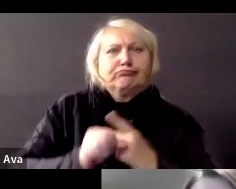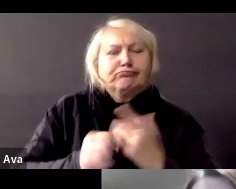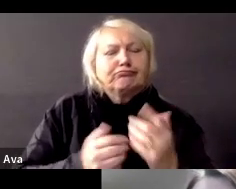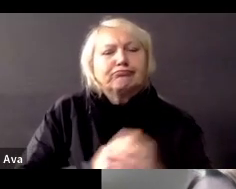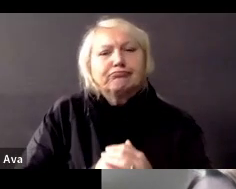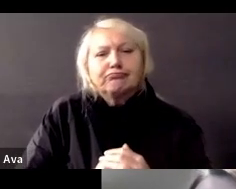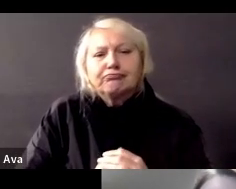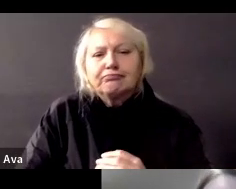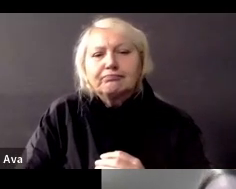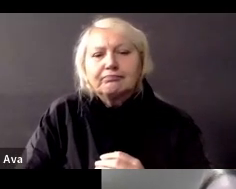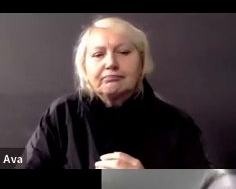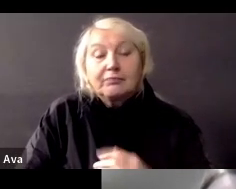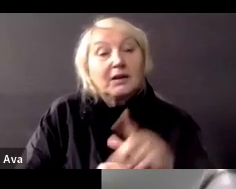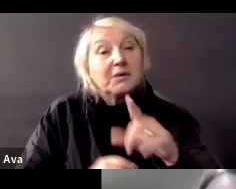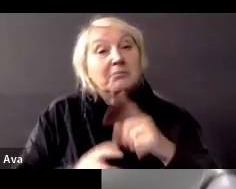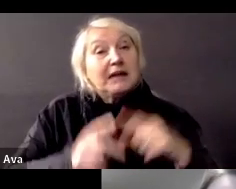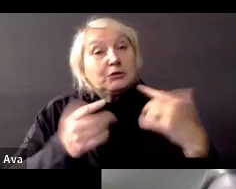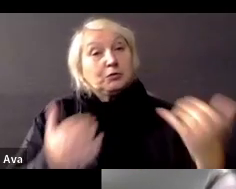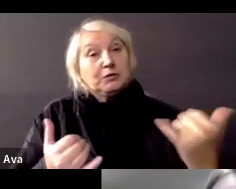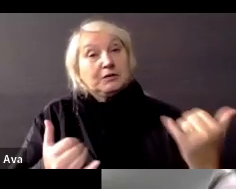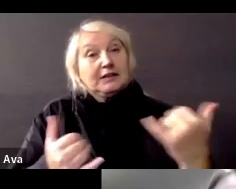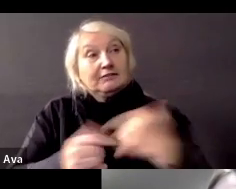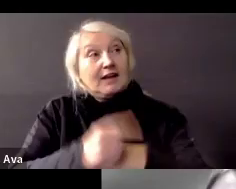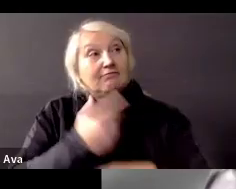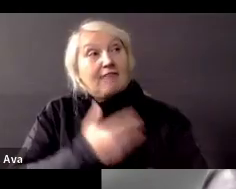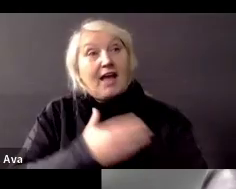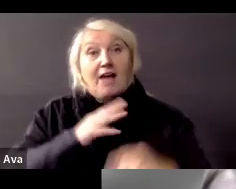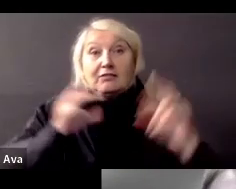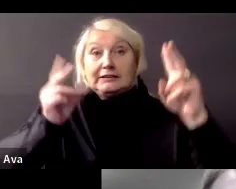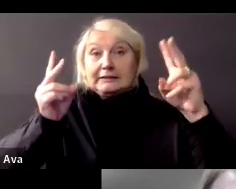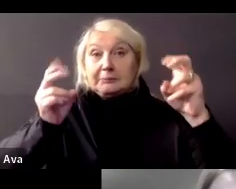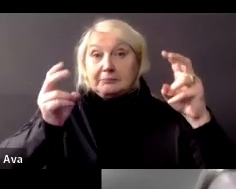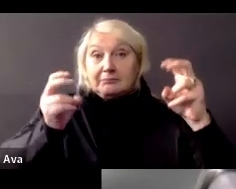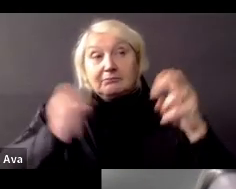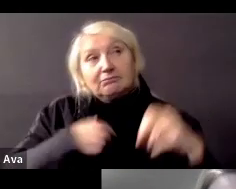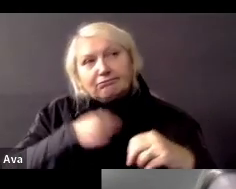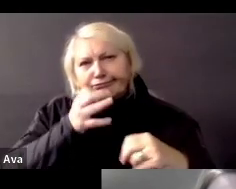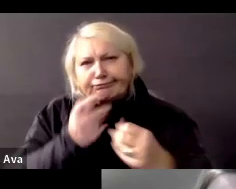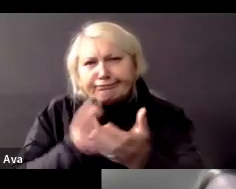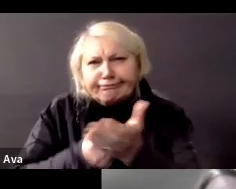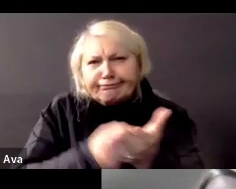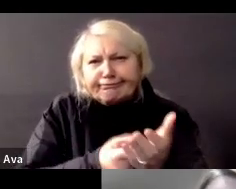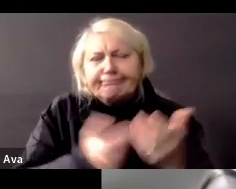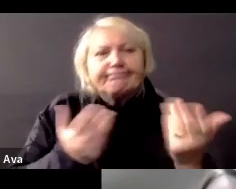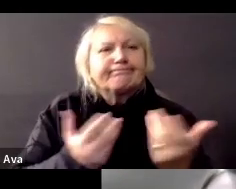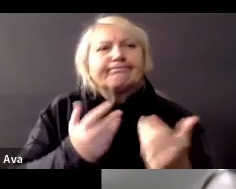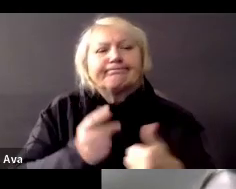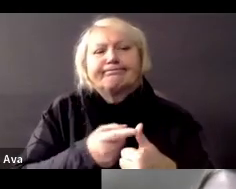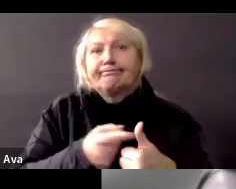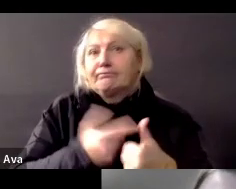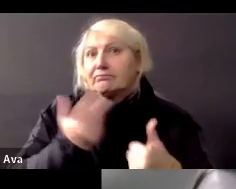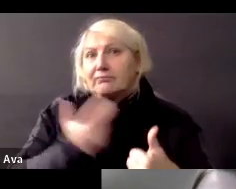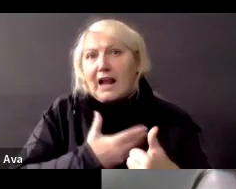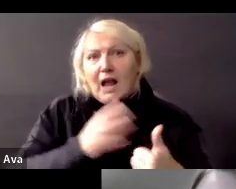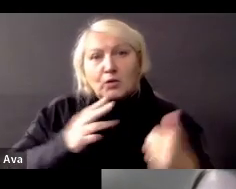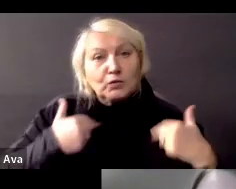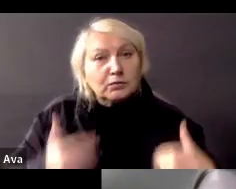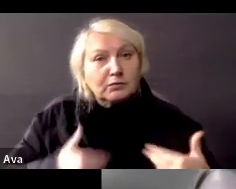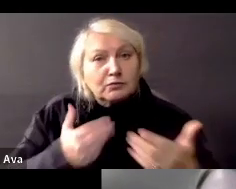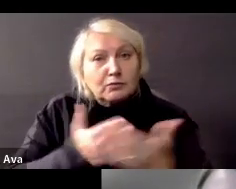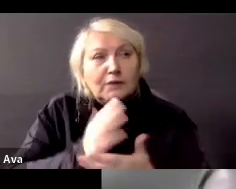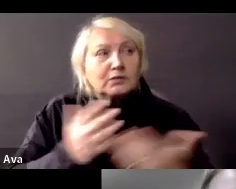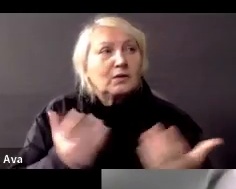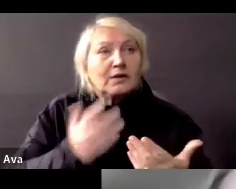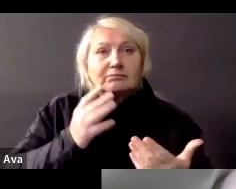context we're talking today, perhaps, we want to focus on domestic human rights and our lives